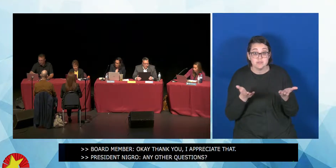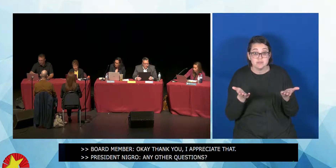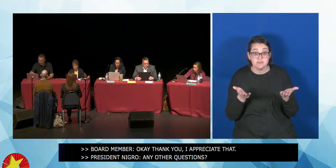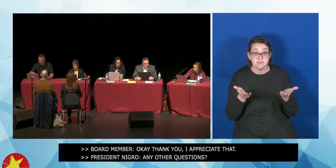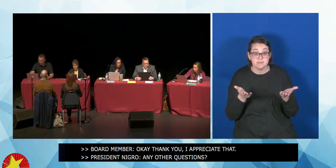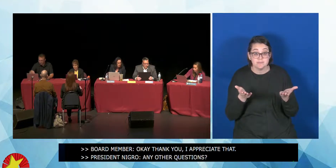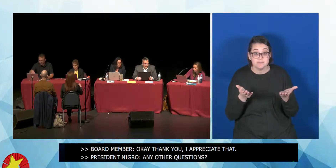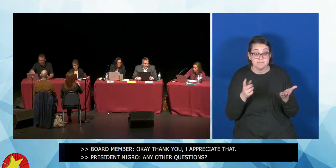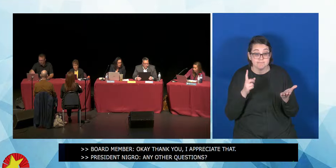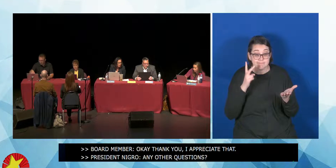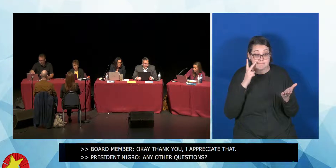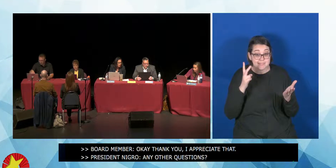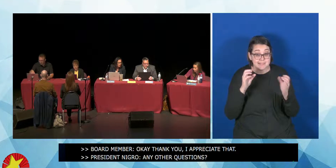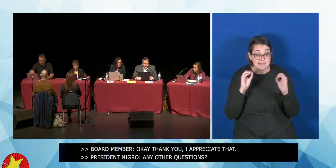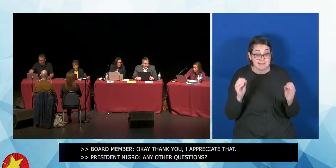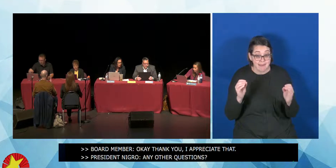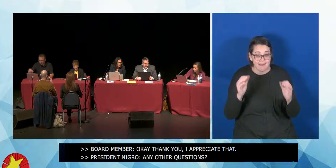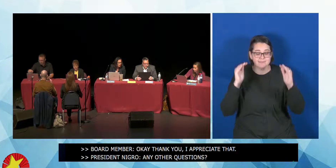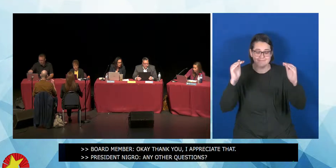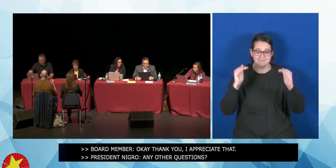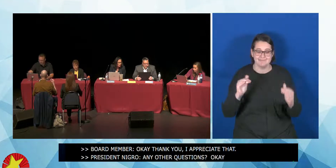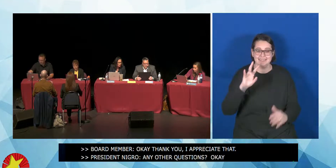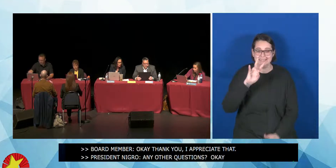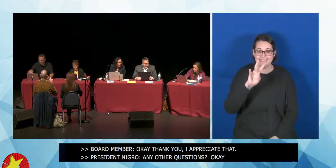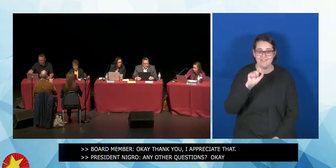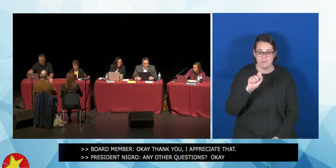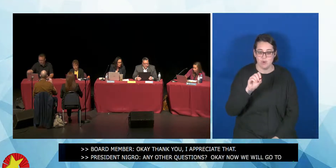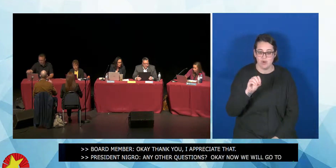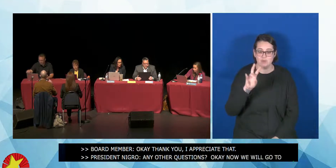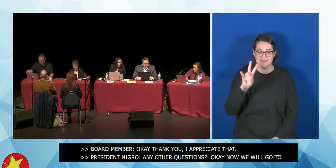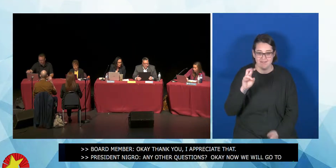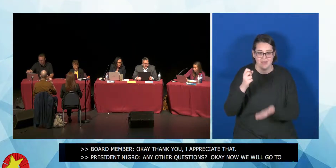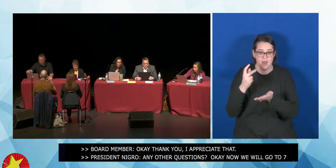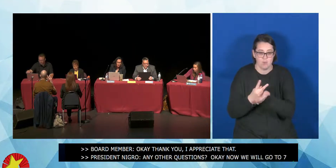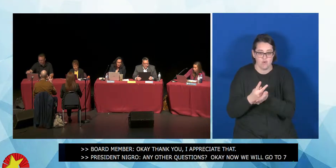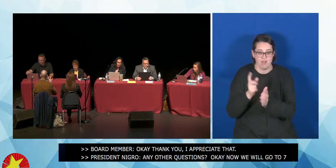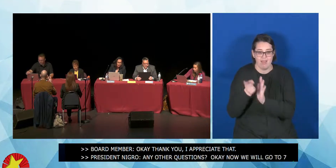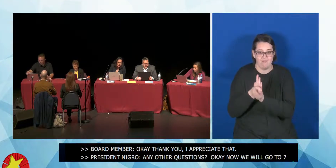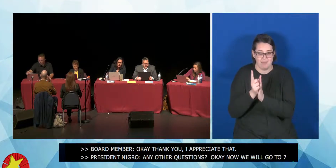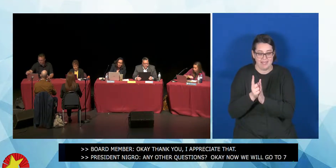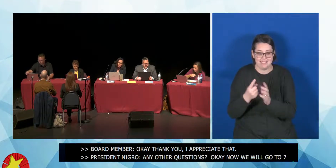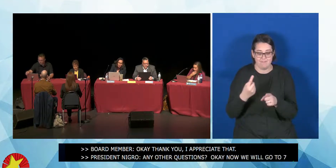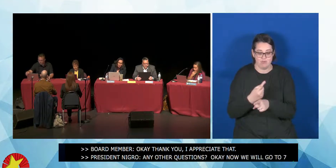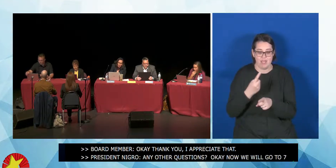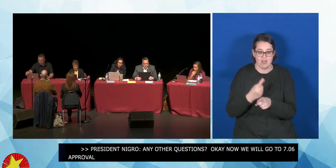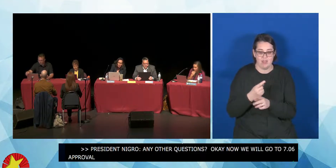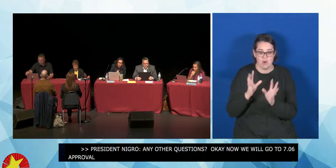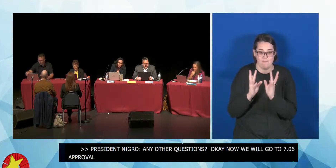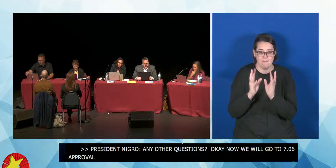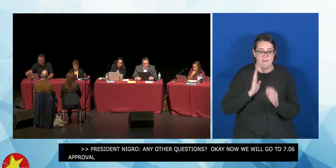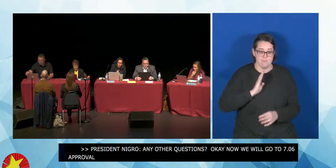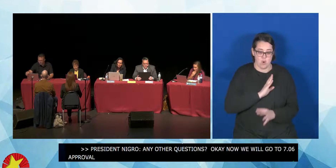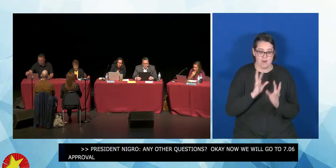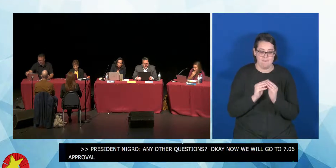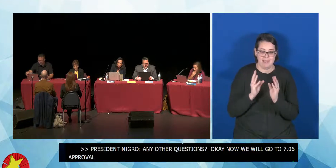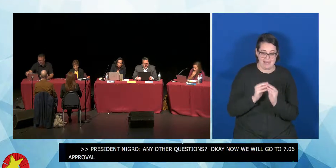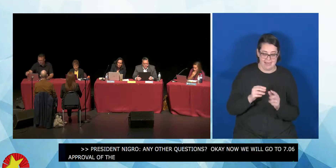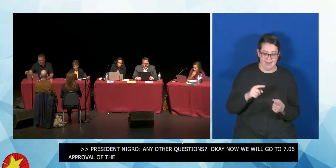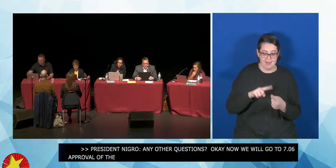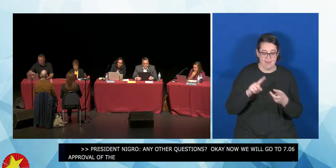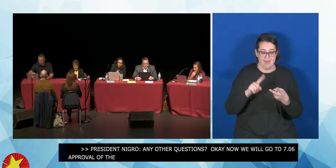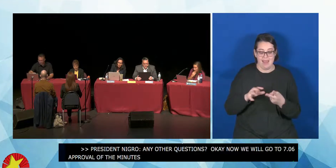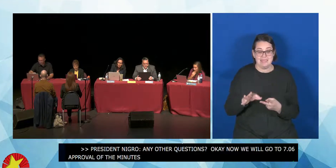Okay, seeing none, we're going to go to 7.07, approval of minutes of the regular board meeting of May 5th, 2022, the special board meeting of May 25th,